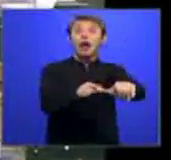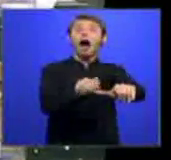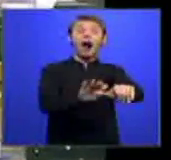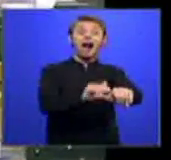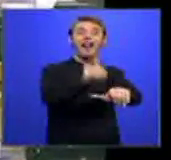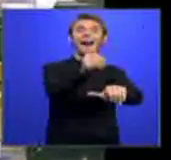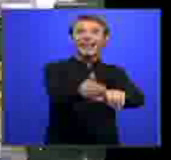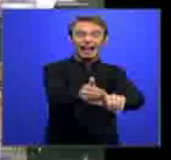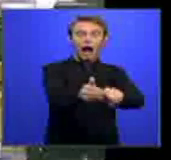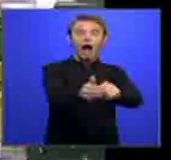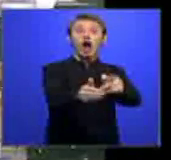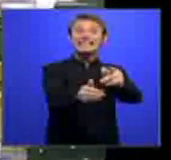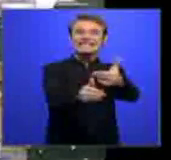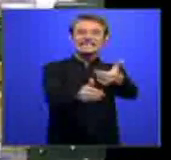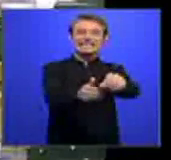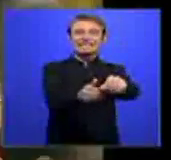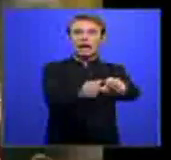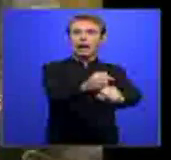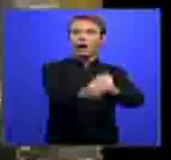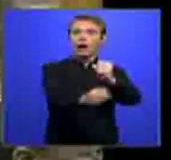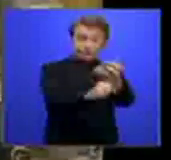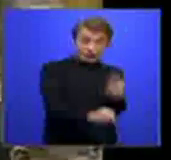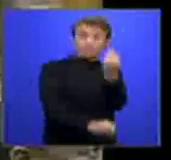years in 2011.